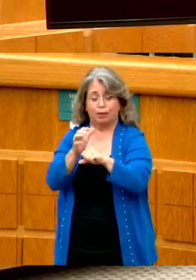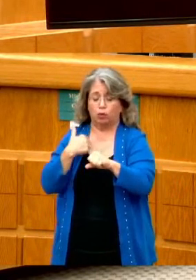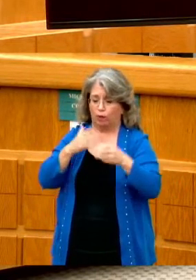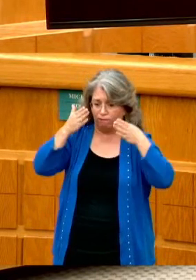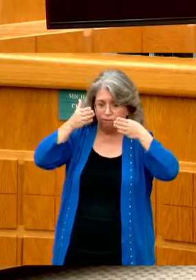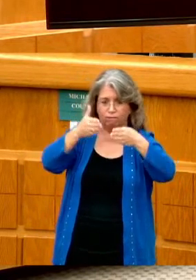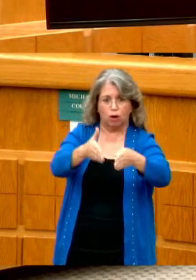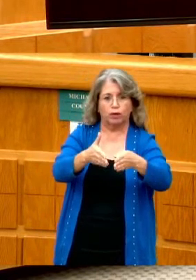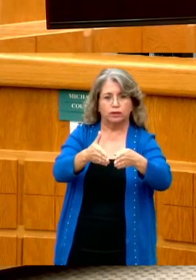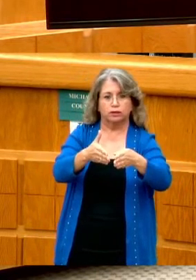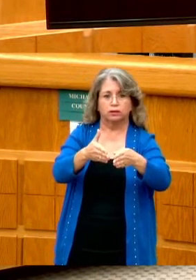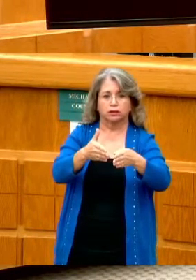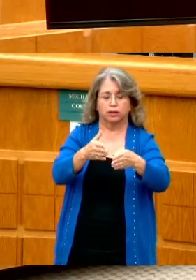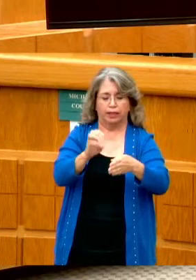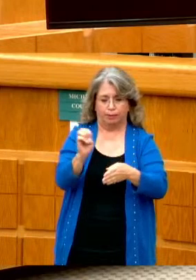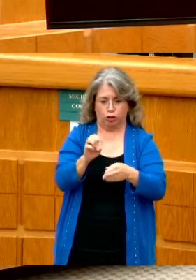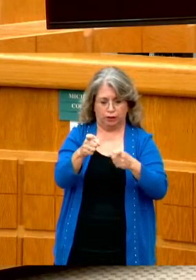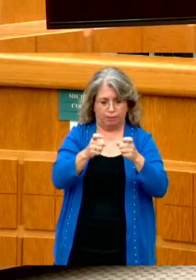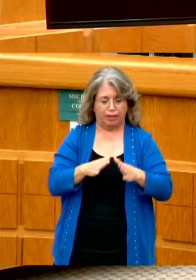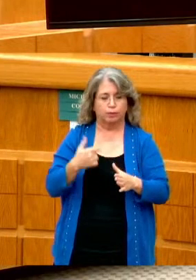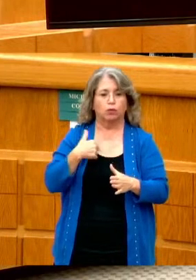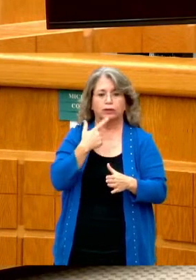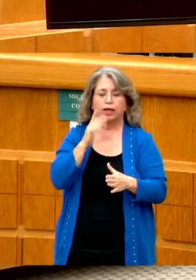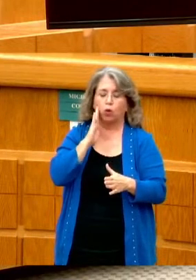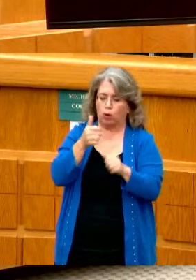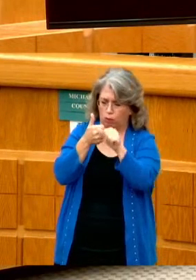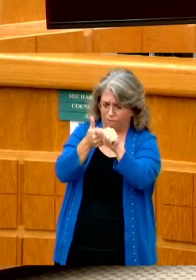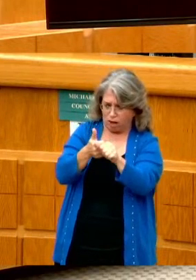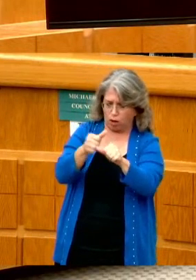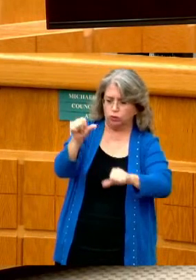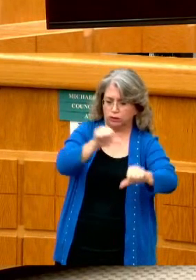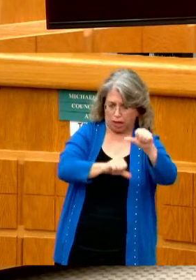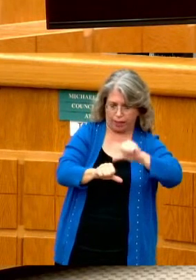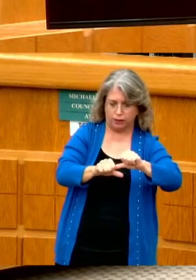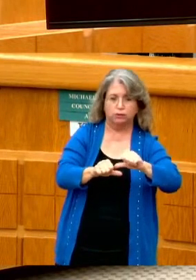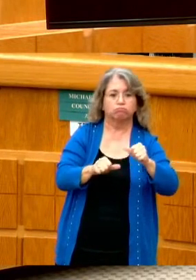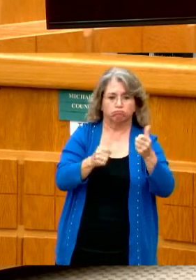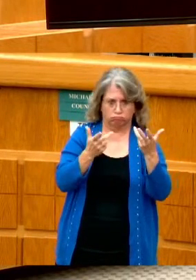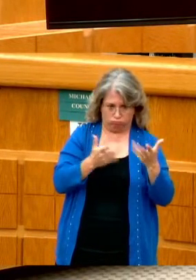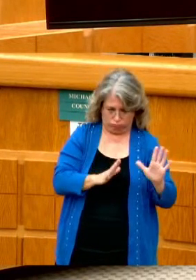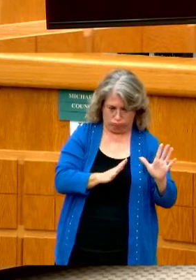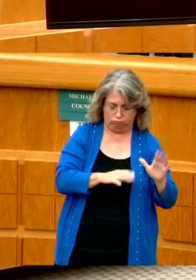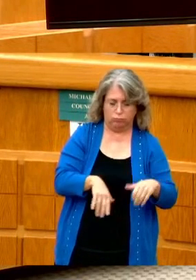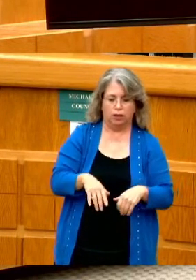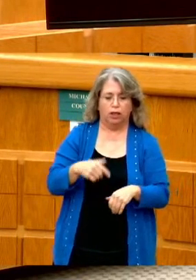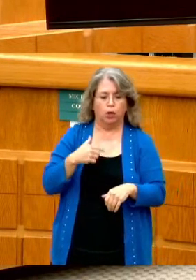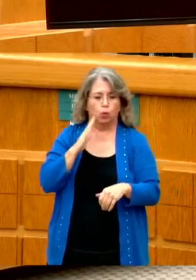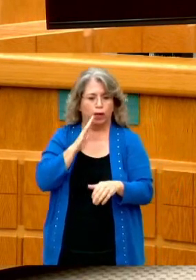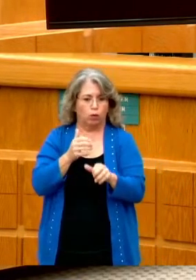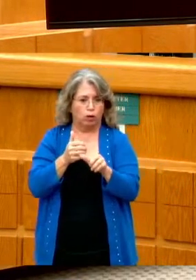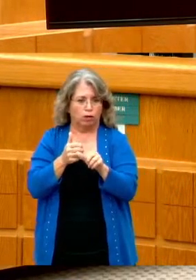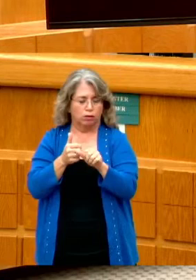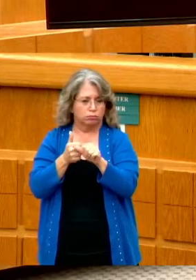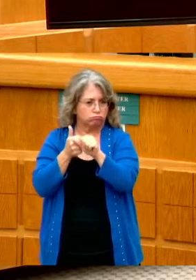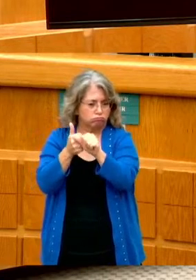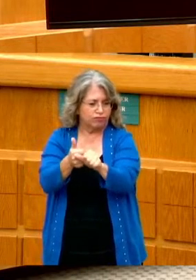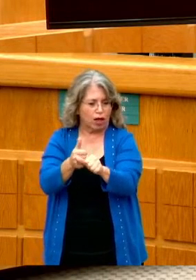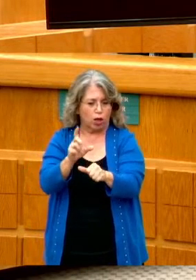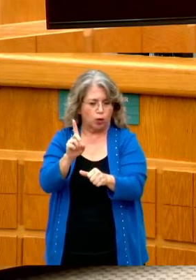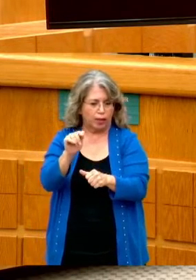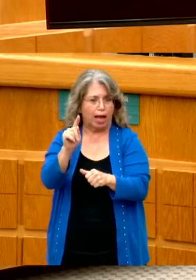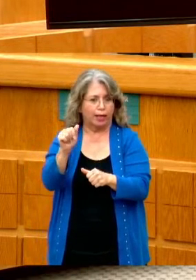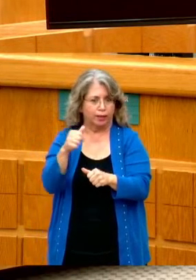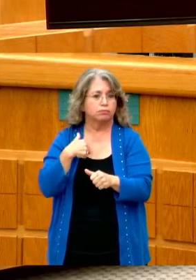going to follow the science, and we have. We're going to be driven by data, and we have been. And through this, the state of Texas has